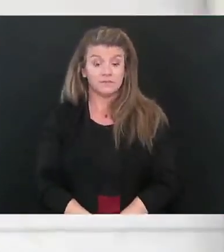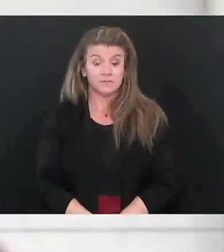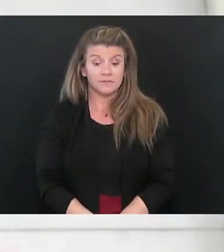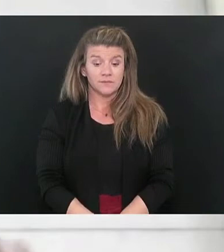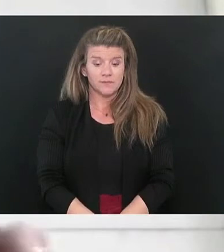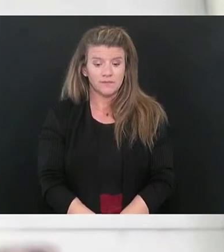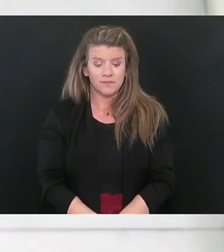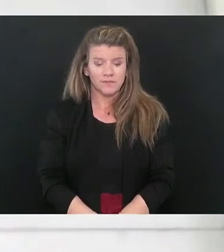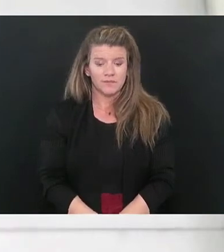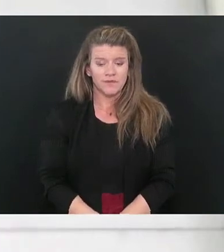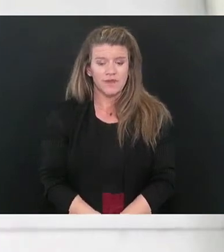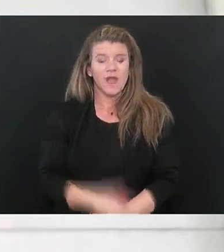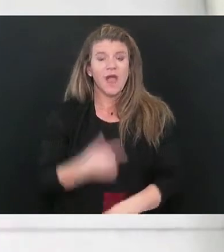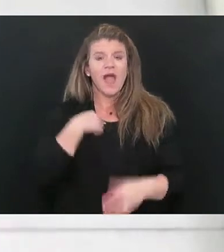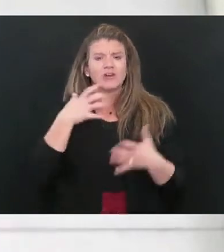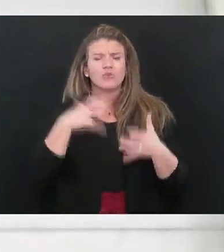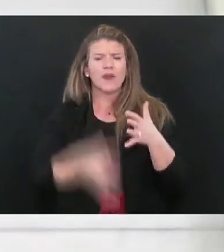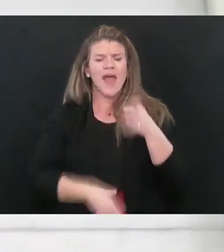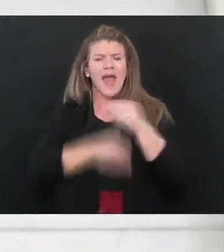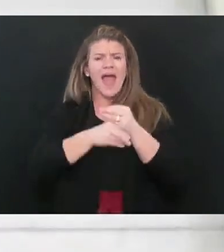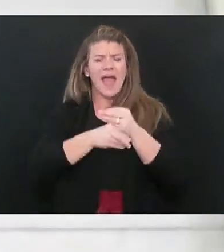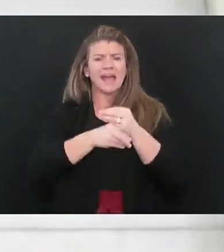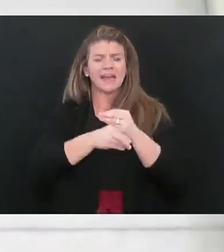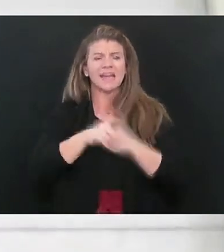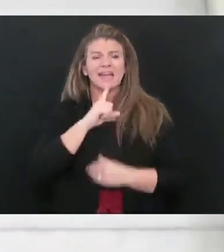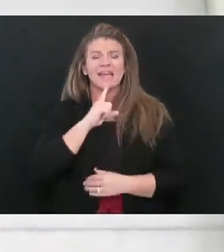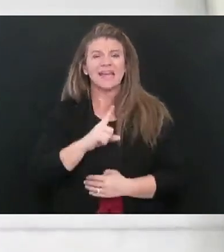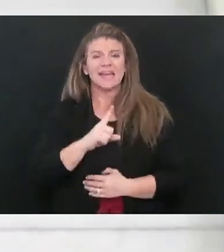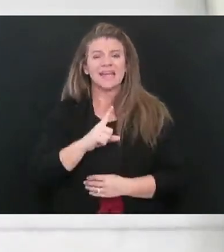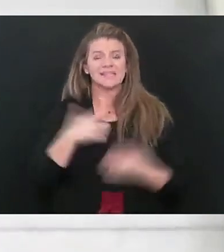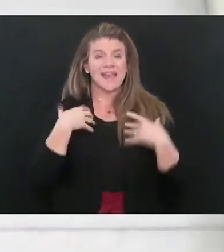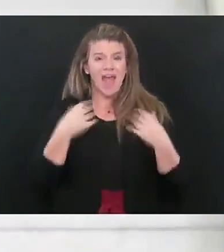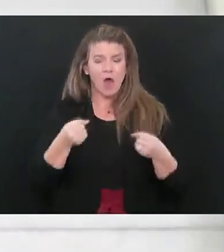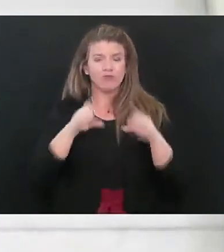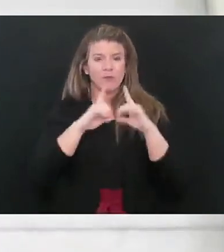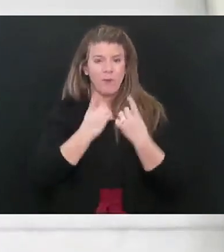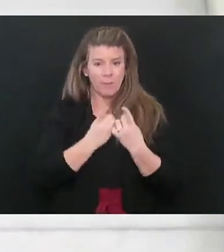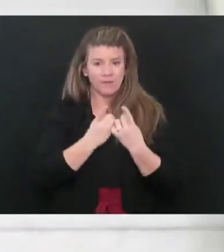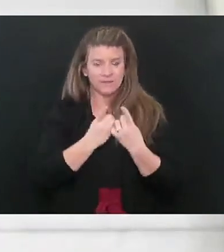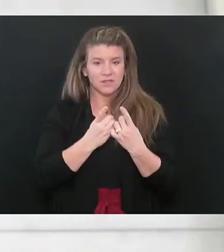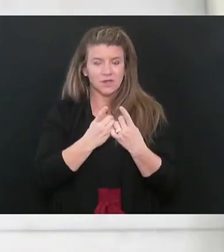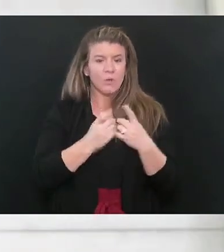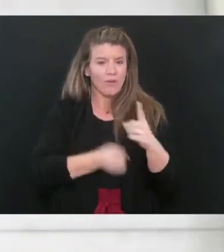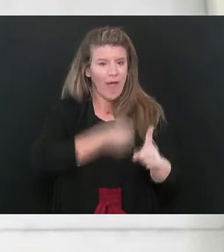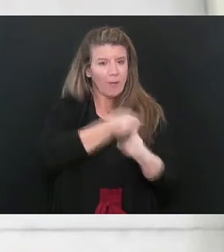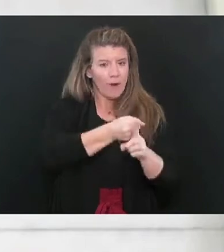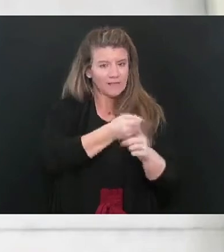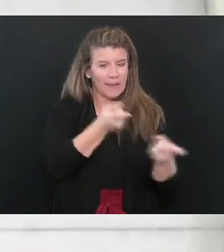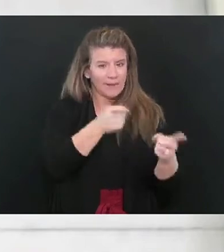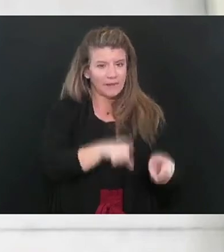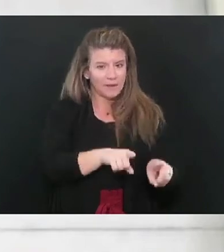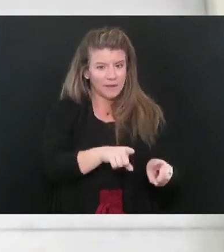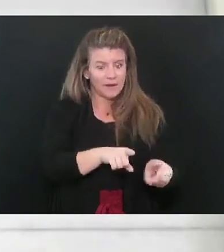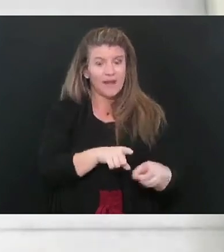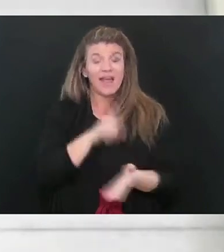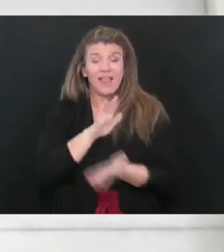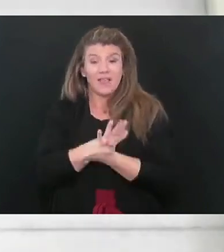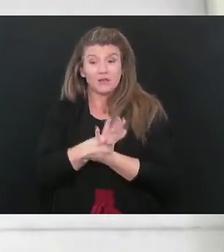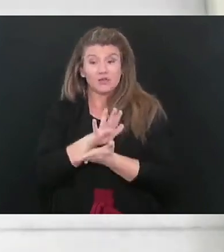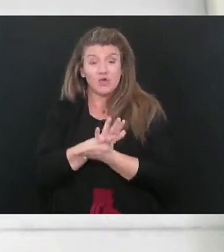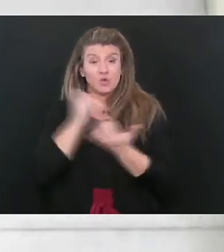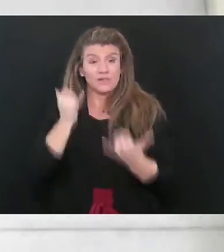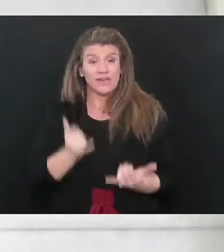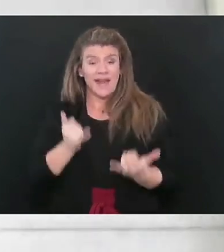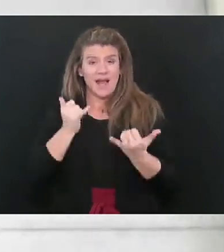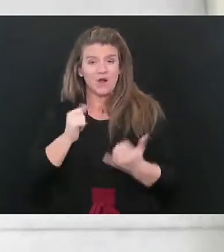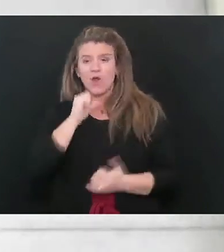Just additionally that it is, but the health departments with outbreaks, and then the schools nowadays are